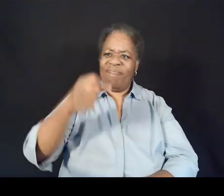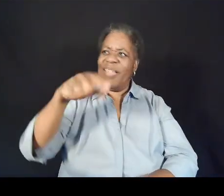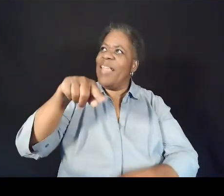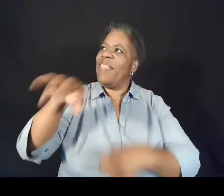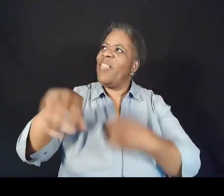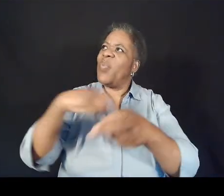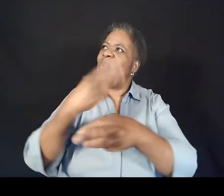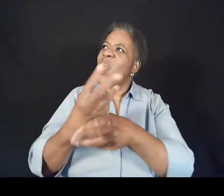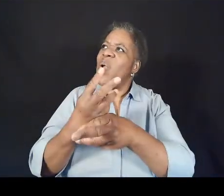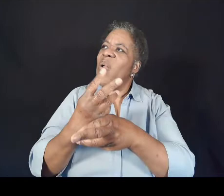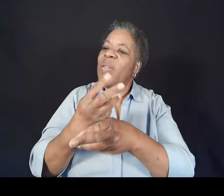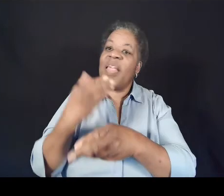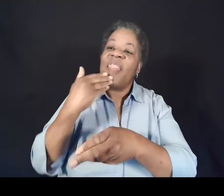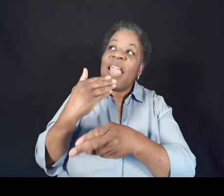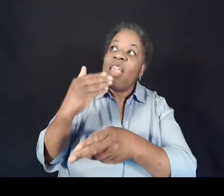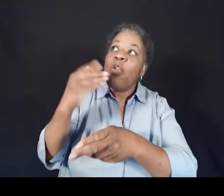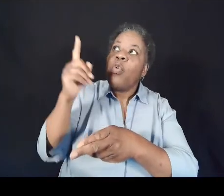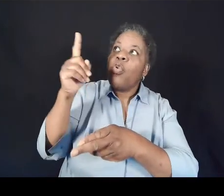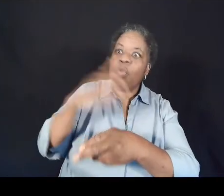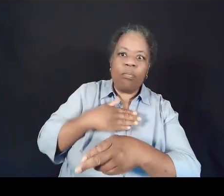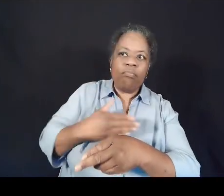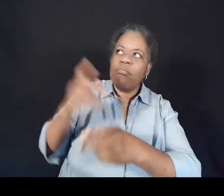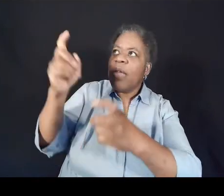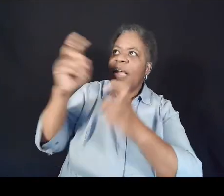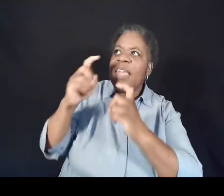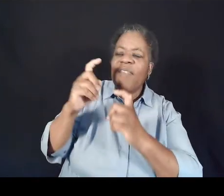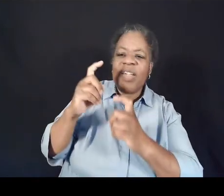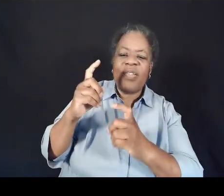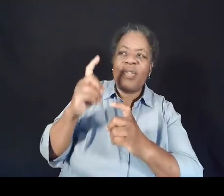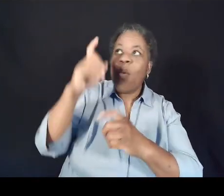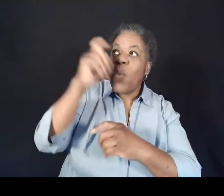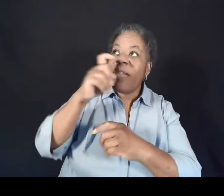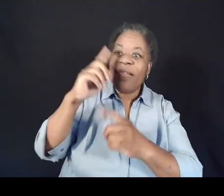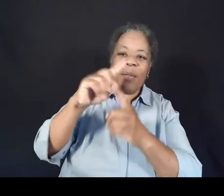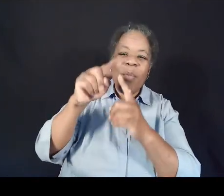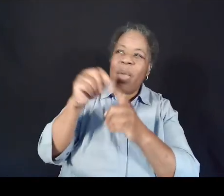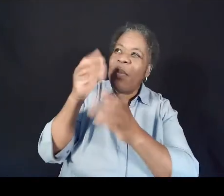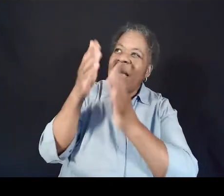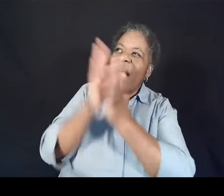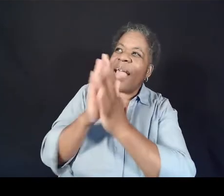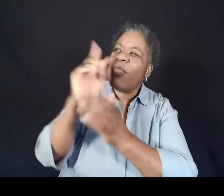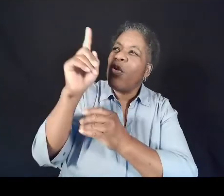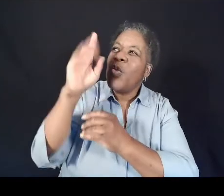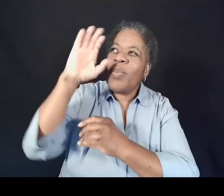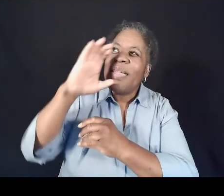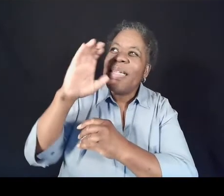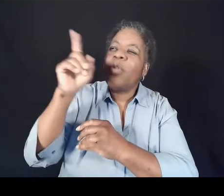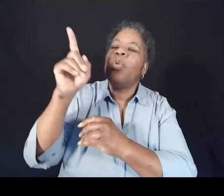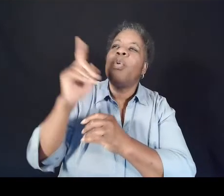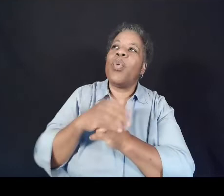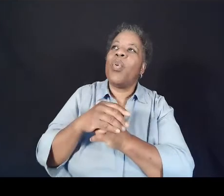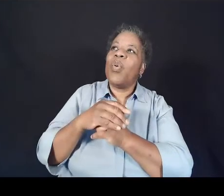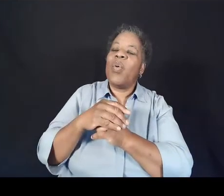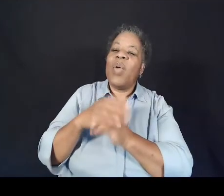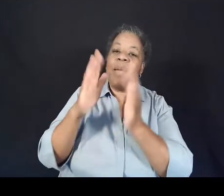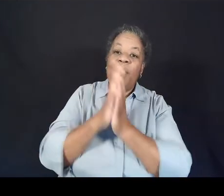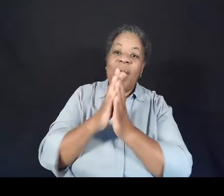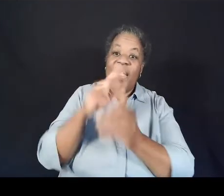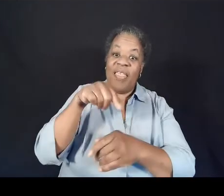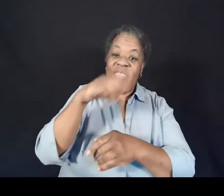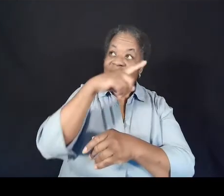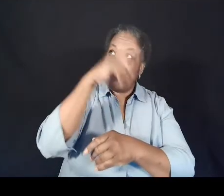seek it wholeheartedly from you. We pray that you might meet us this summer, each of us and all